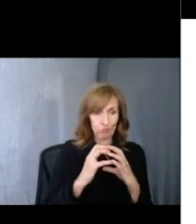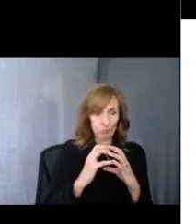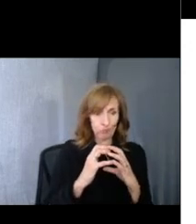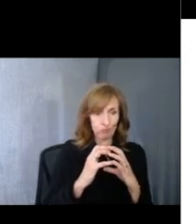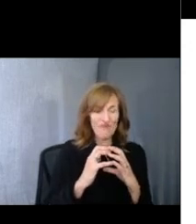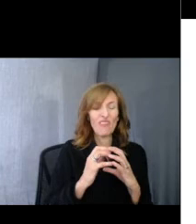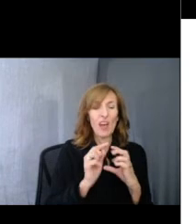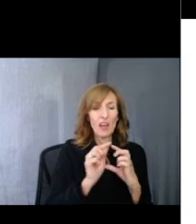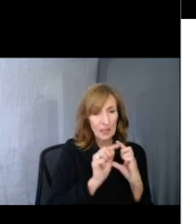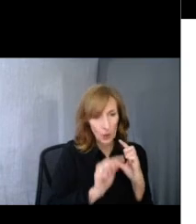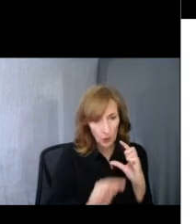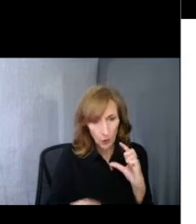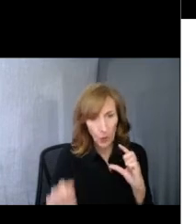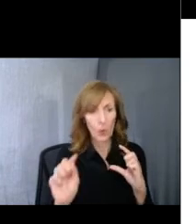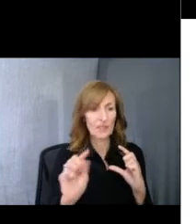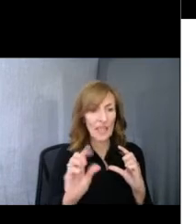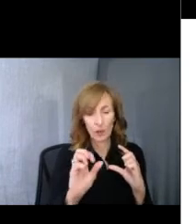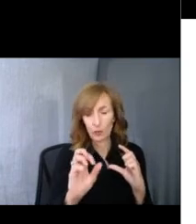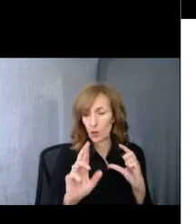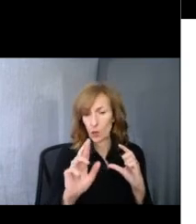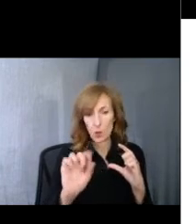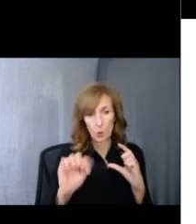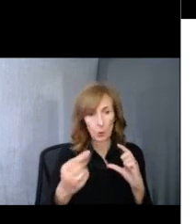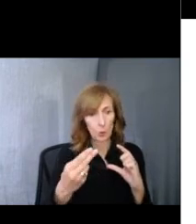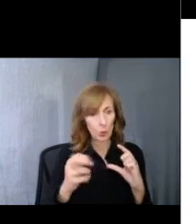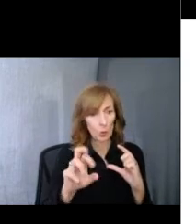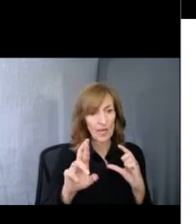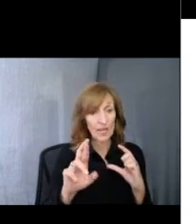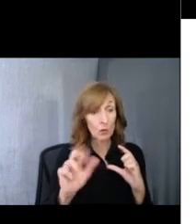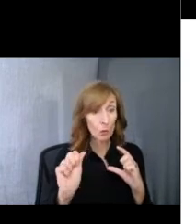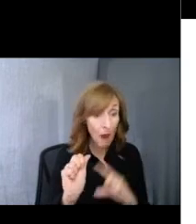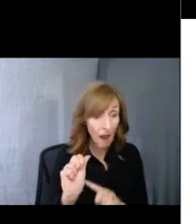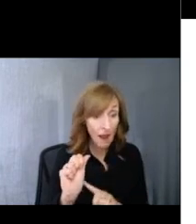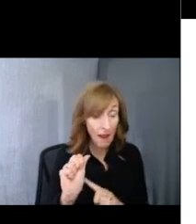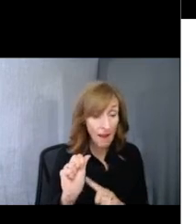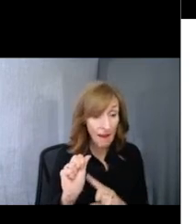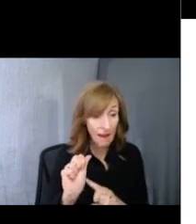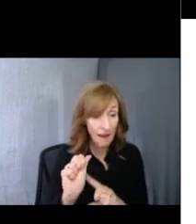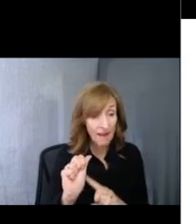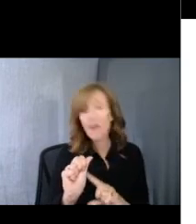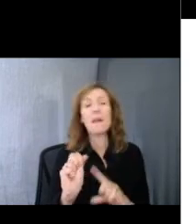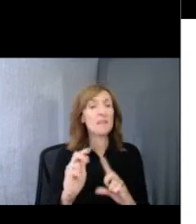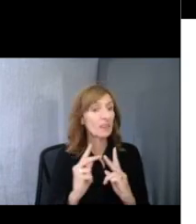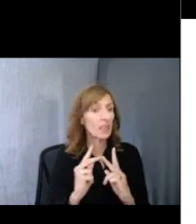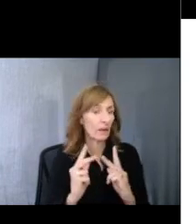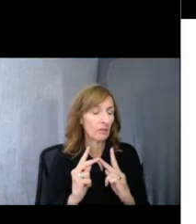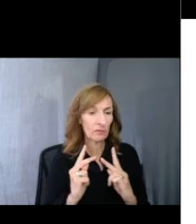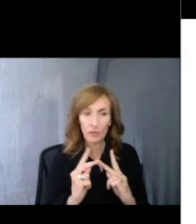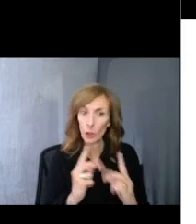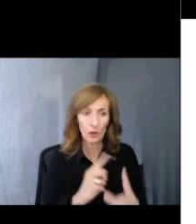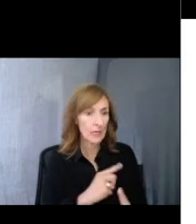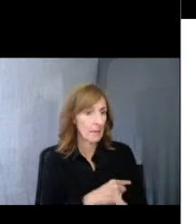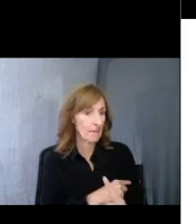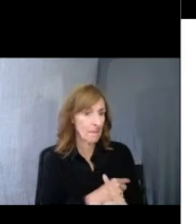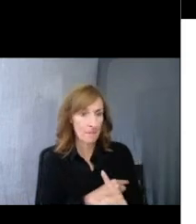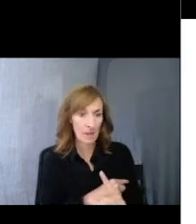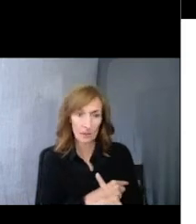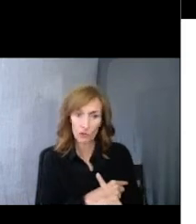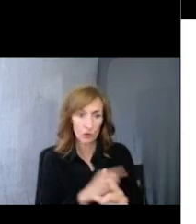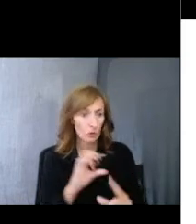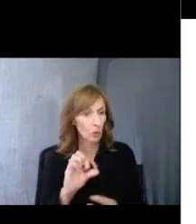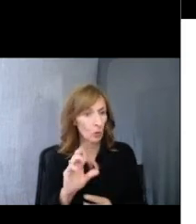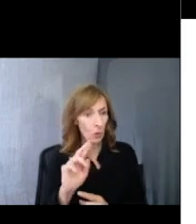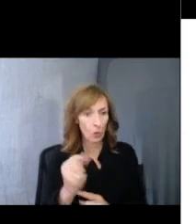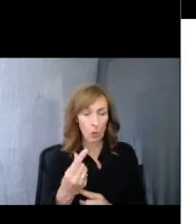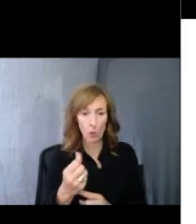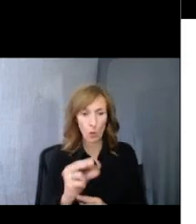coordination between the bladder and the urethra. The urethra is also a very muscular organ with a lot of